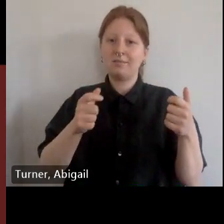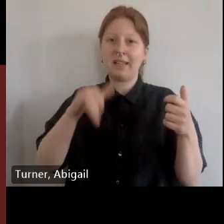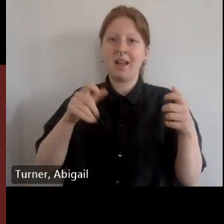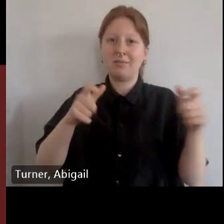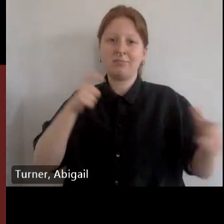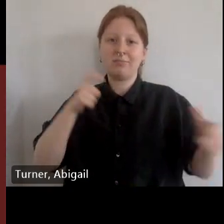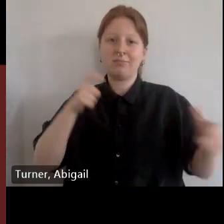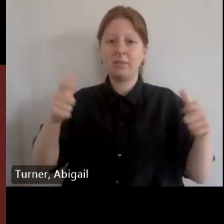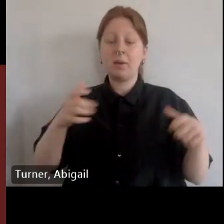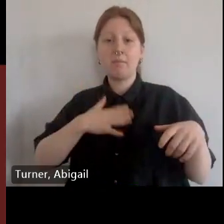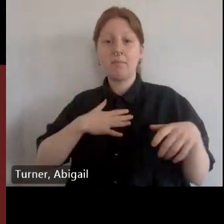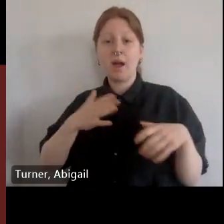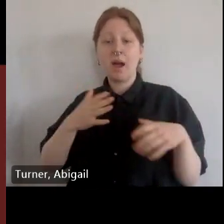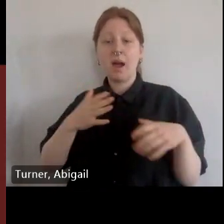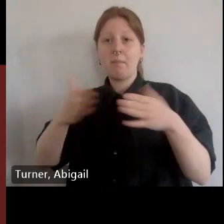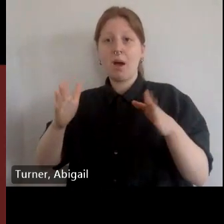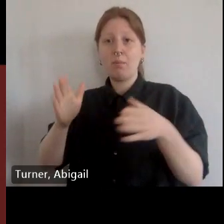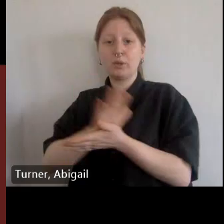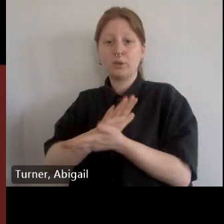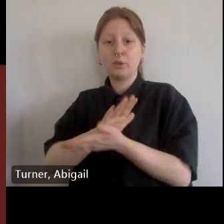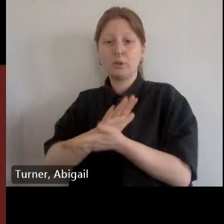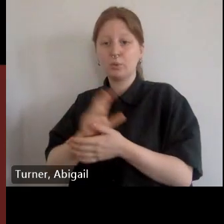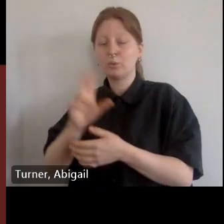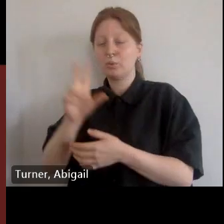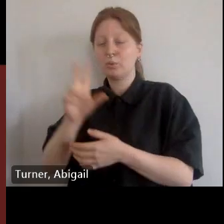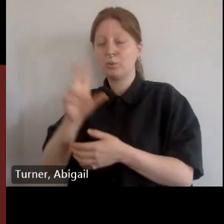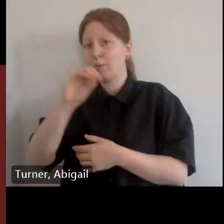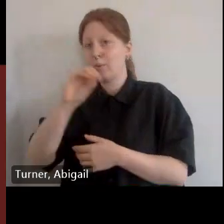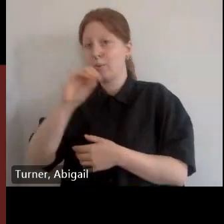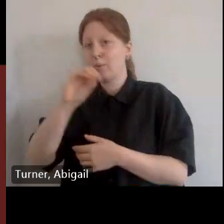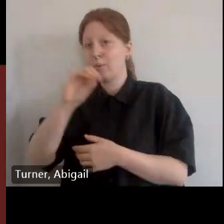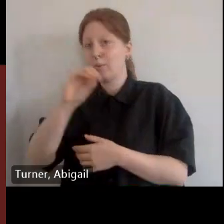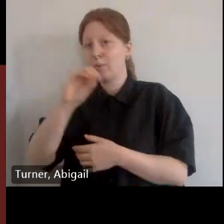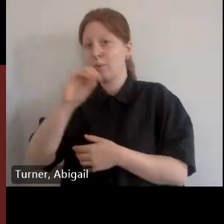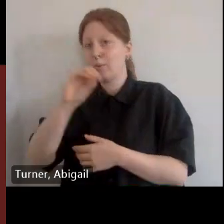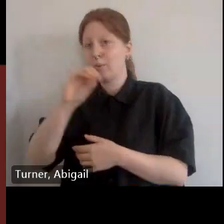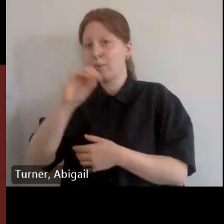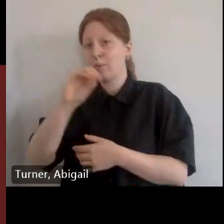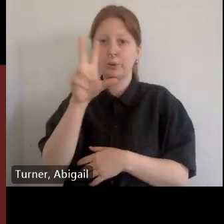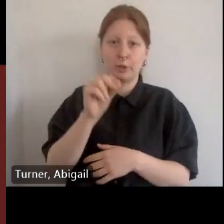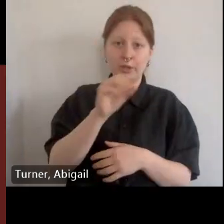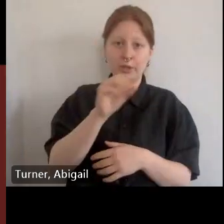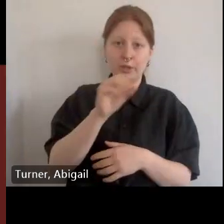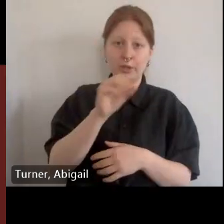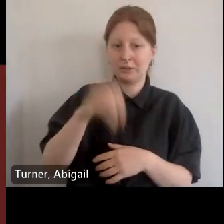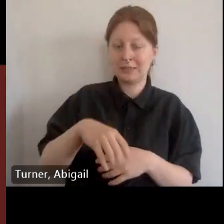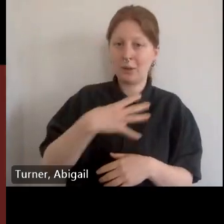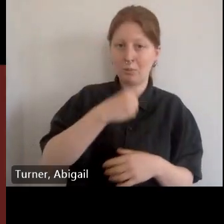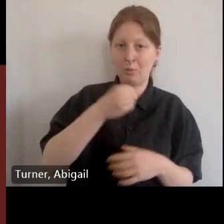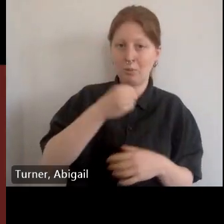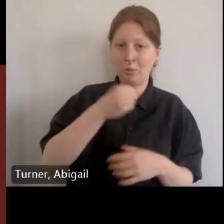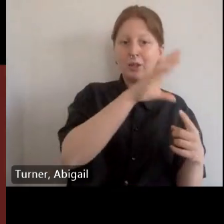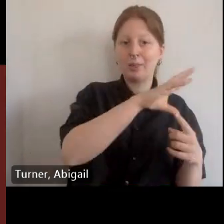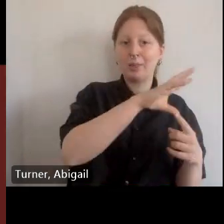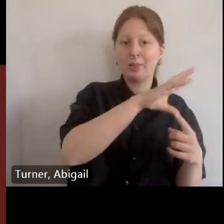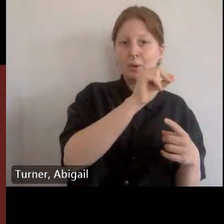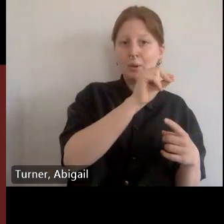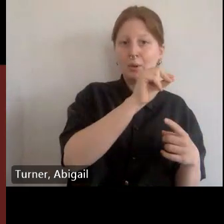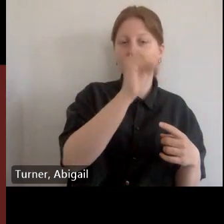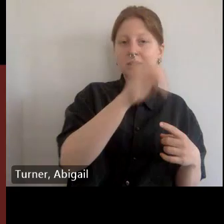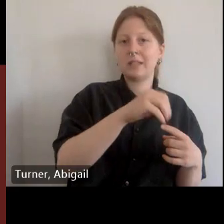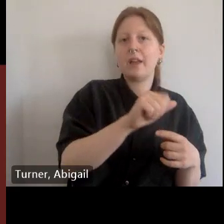Black, 30% white, 30% other. And by other, it encompasses a lot of groups. Immigrants from